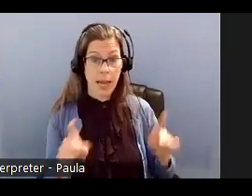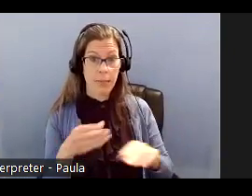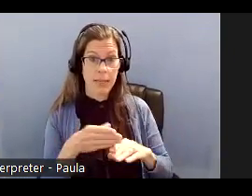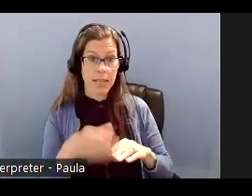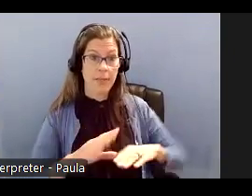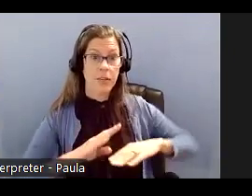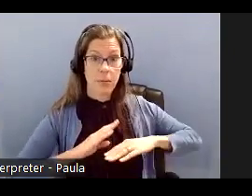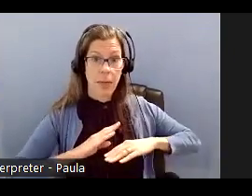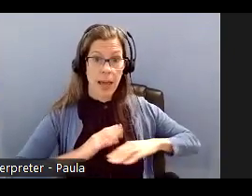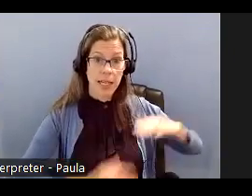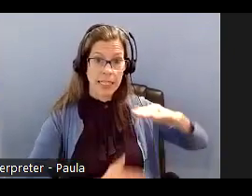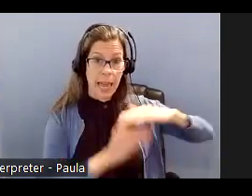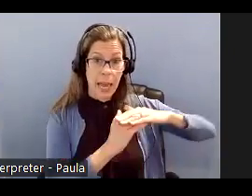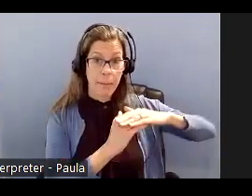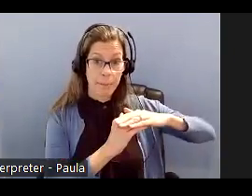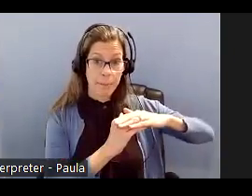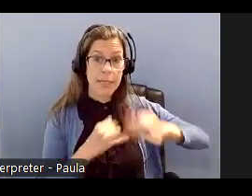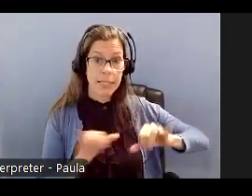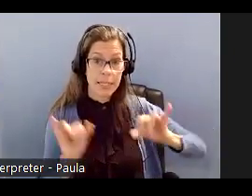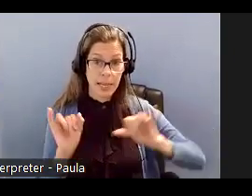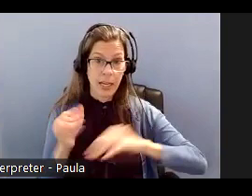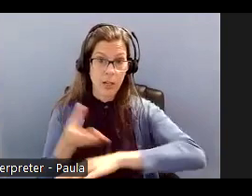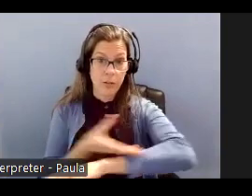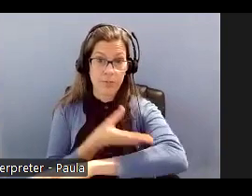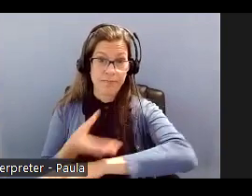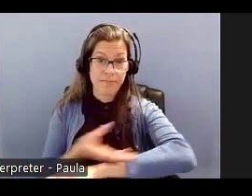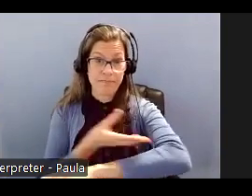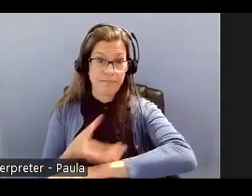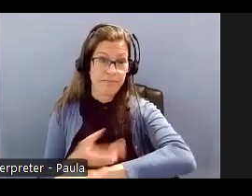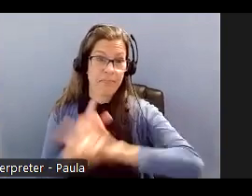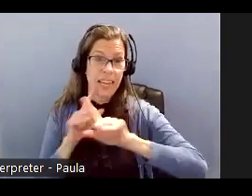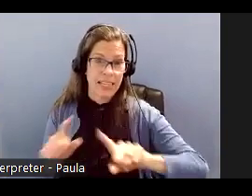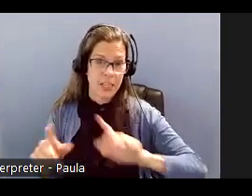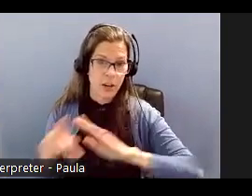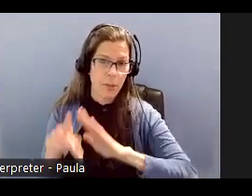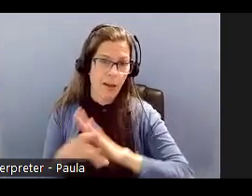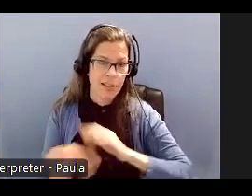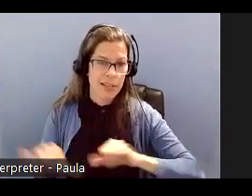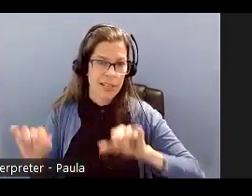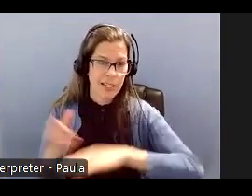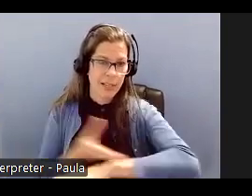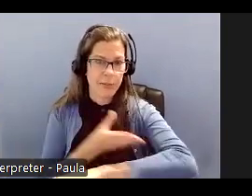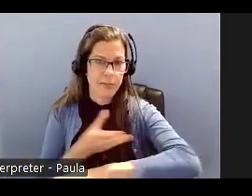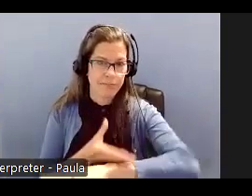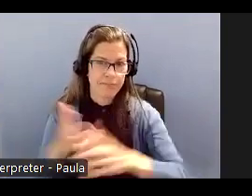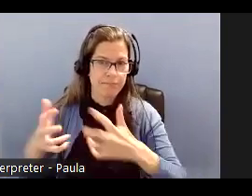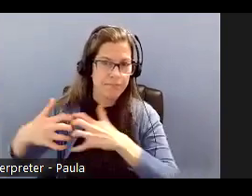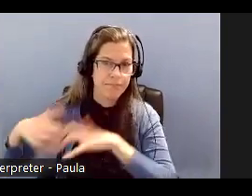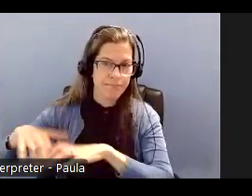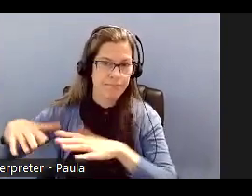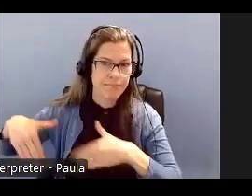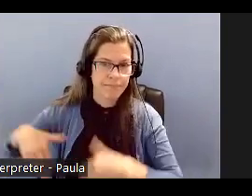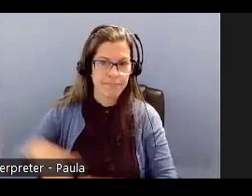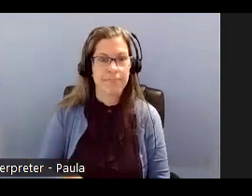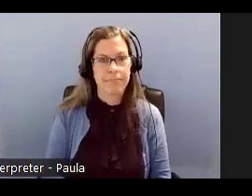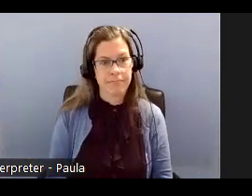our enrollment cap that we are still working on our policies around. So